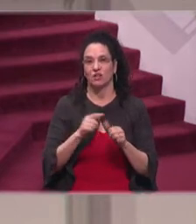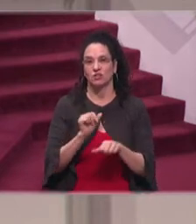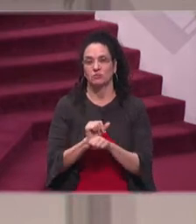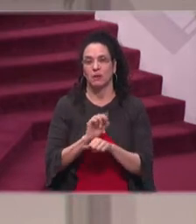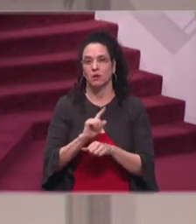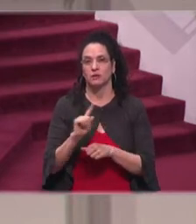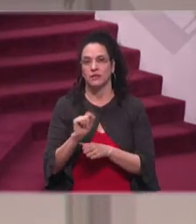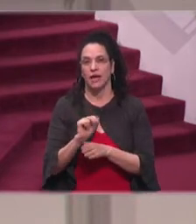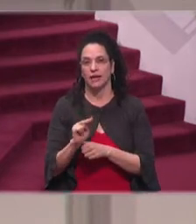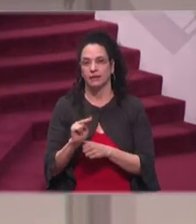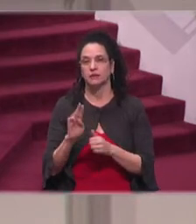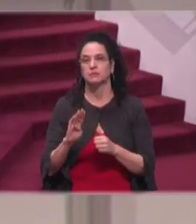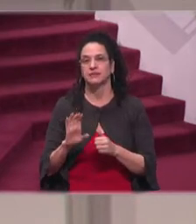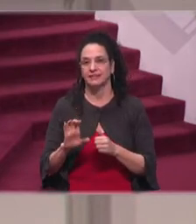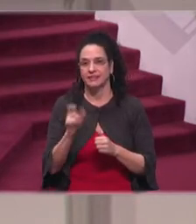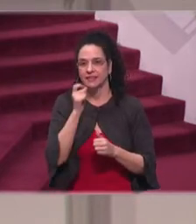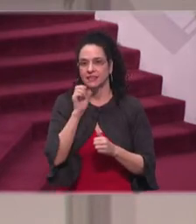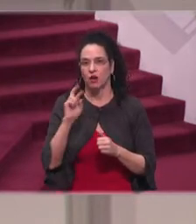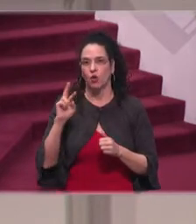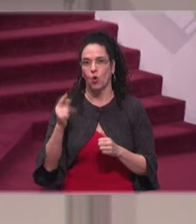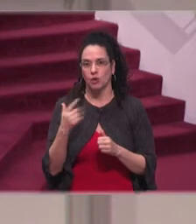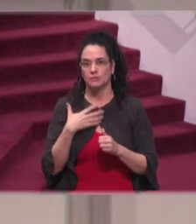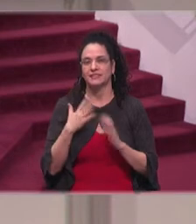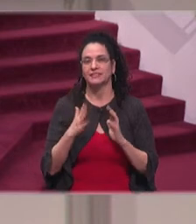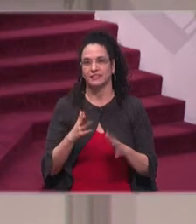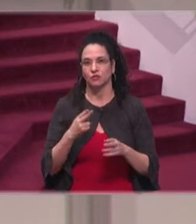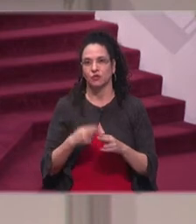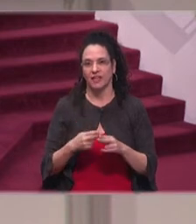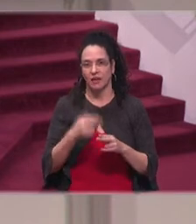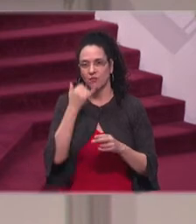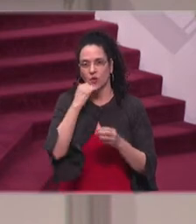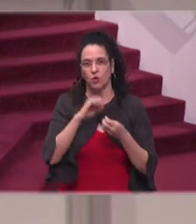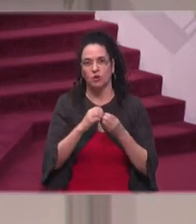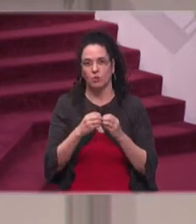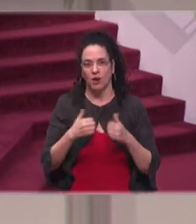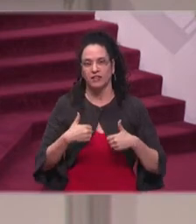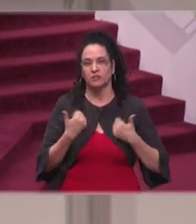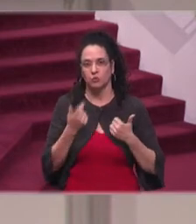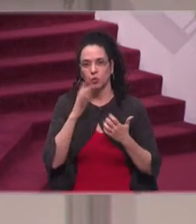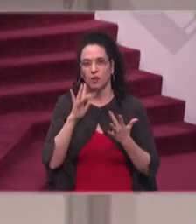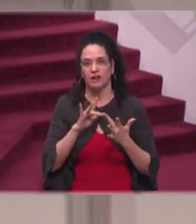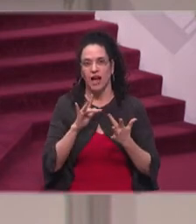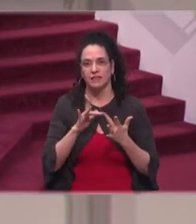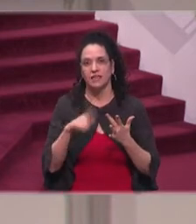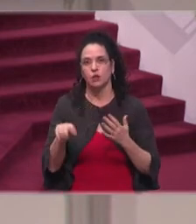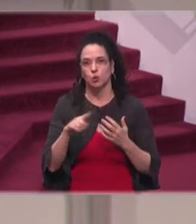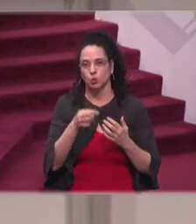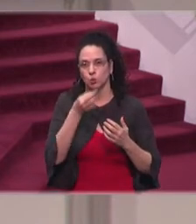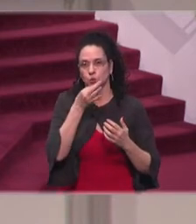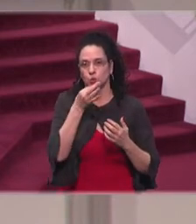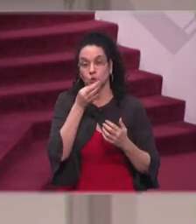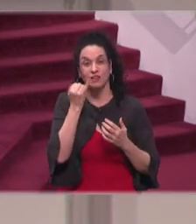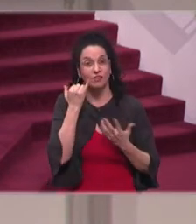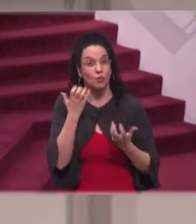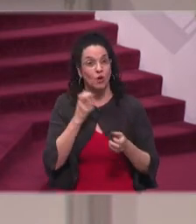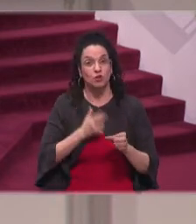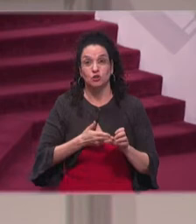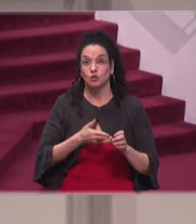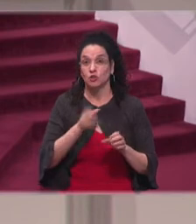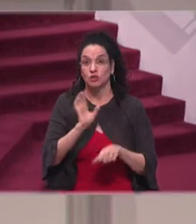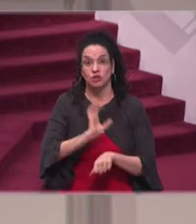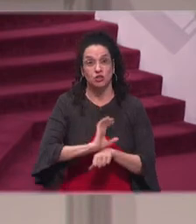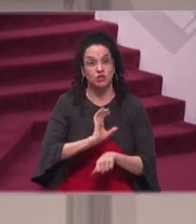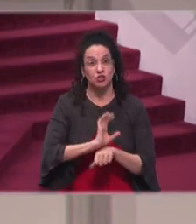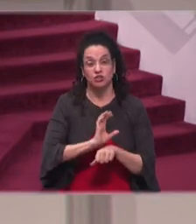fmzbc@firstmountzionbc.org. Please leave your name, your phone number, and your mailing address, and some will be in contact with you within the week. And if you are seeking a church home,